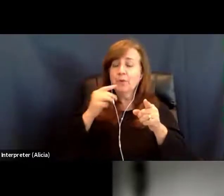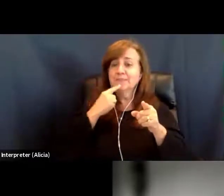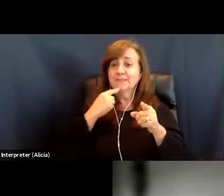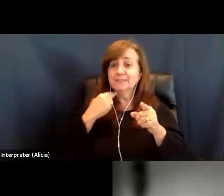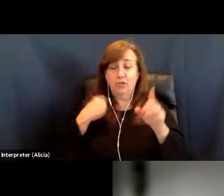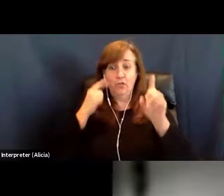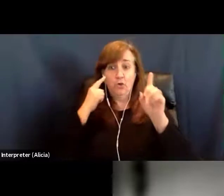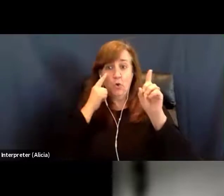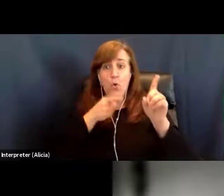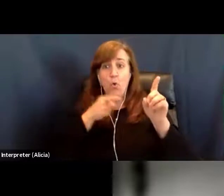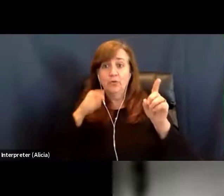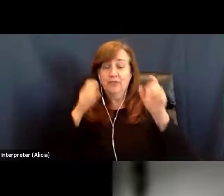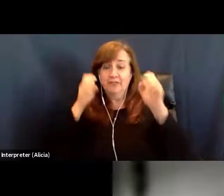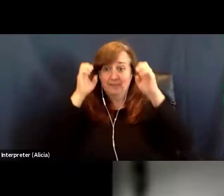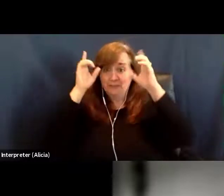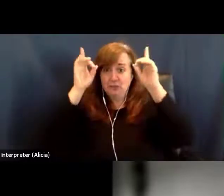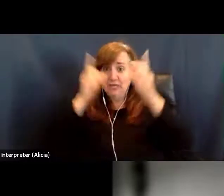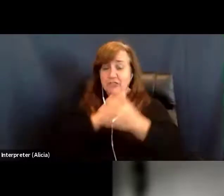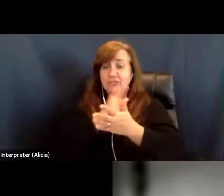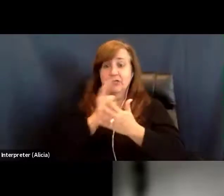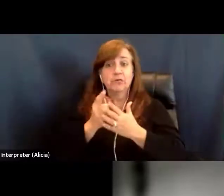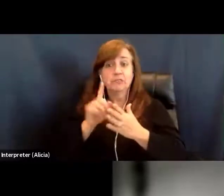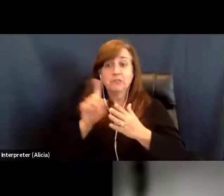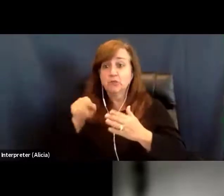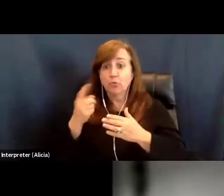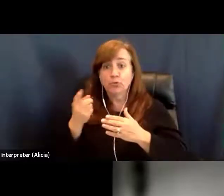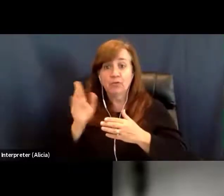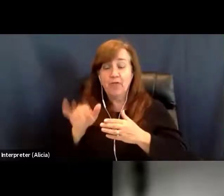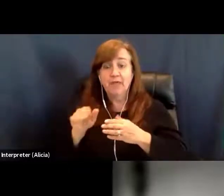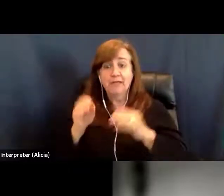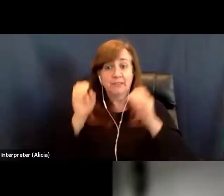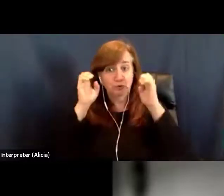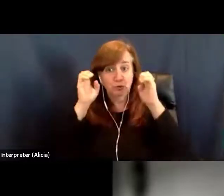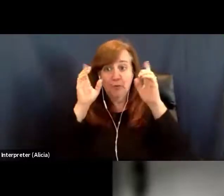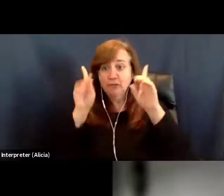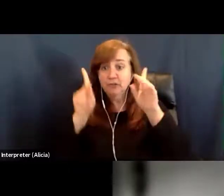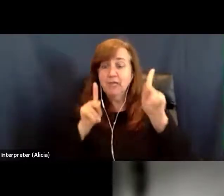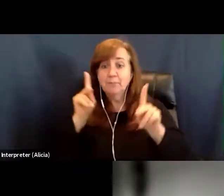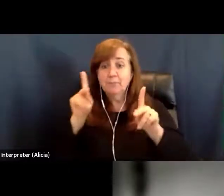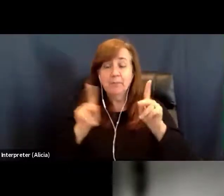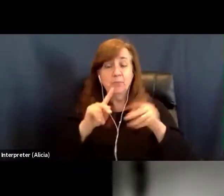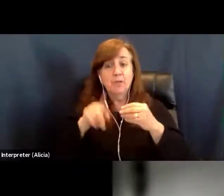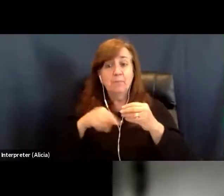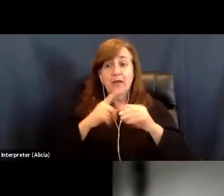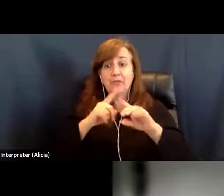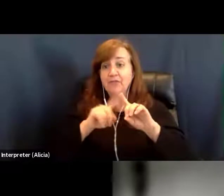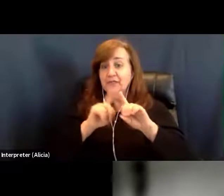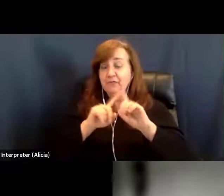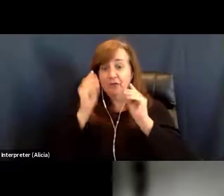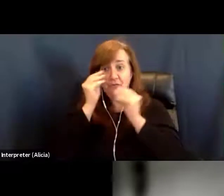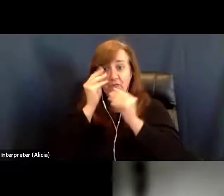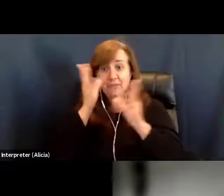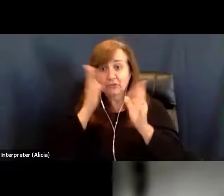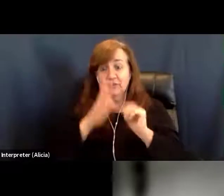that. It's to educate people about all the various pieces of information that is out there about vaccines. And I think that was